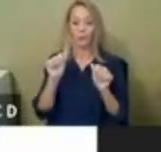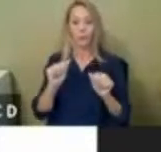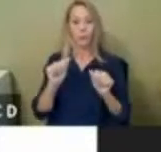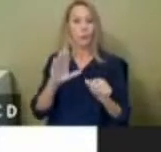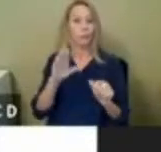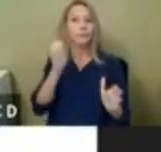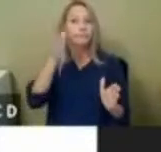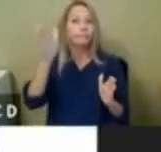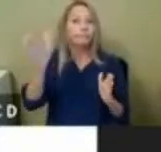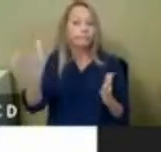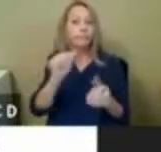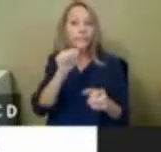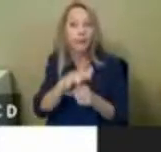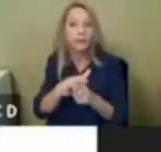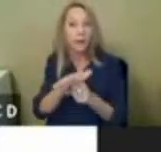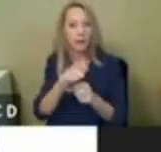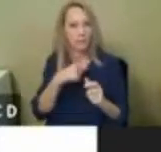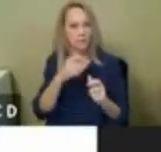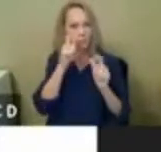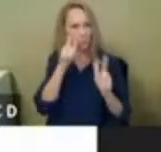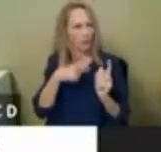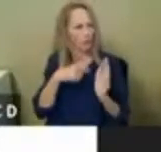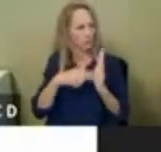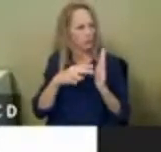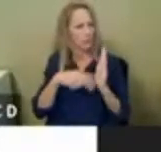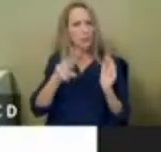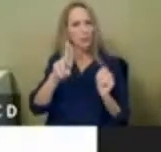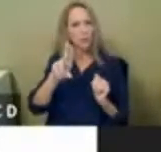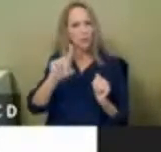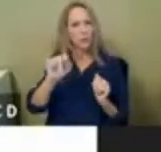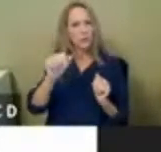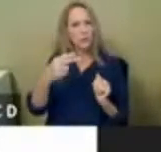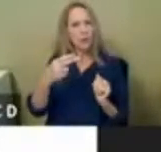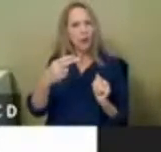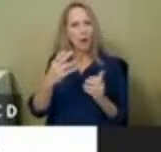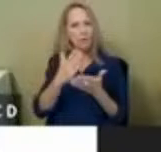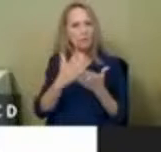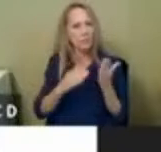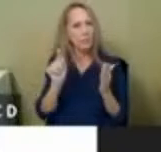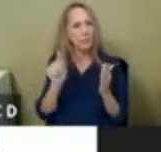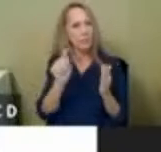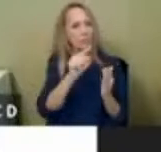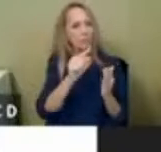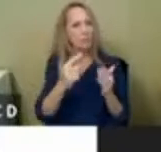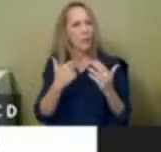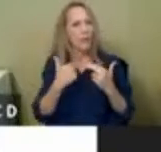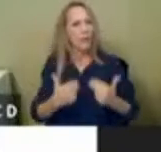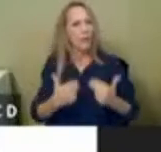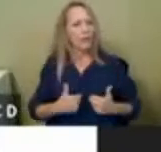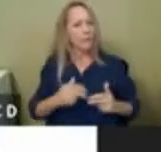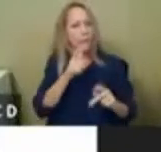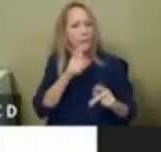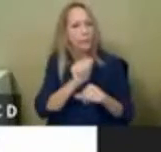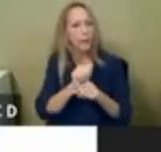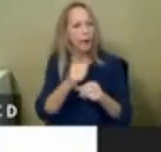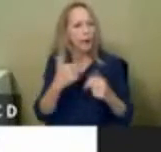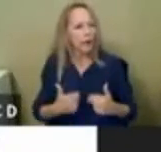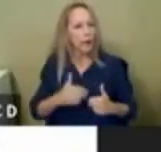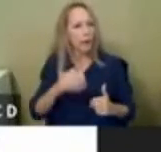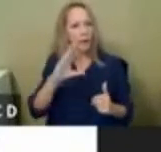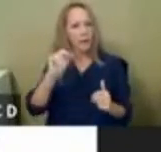reading about, I believe it was Utah, where there were some of the healthcare professionals and the governor were talking about